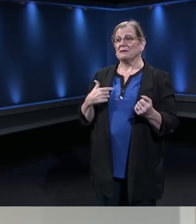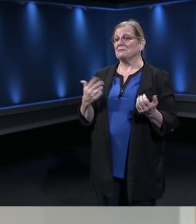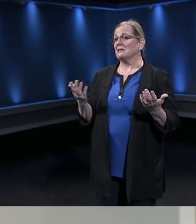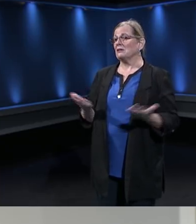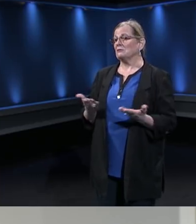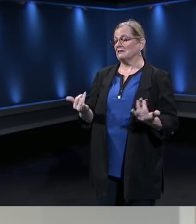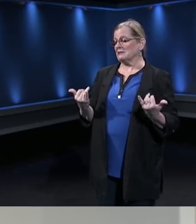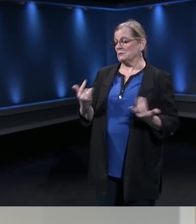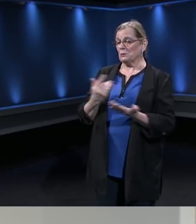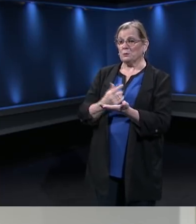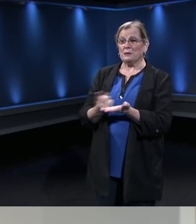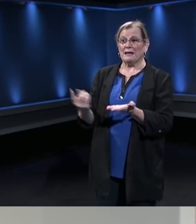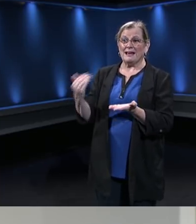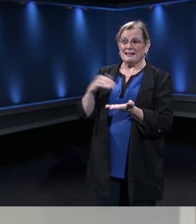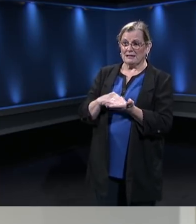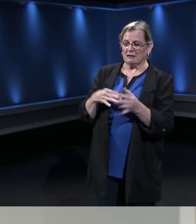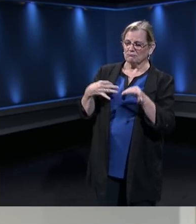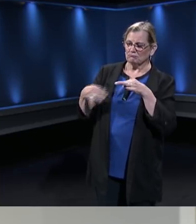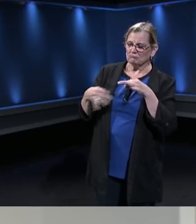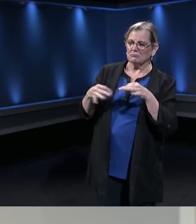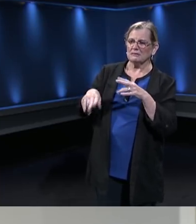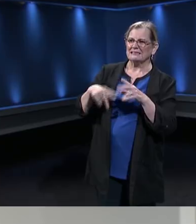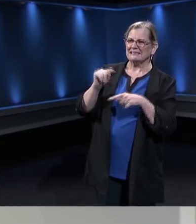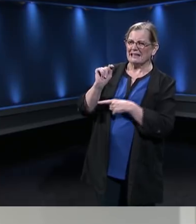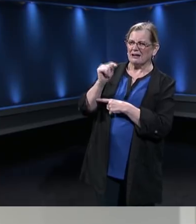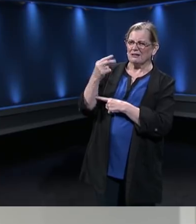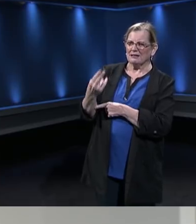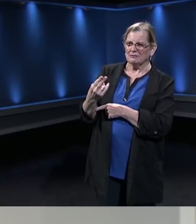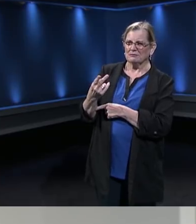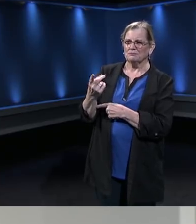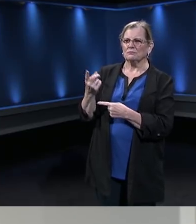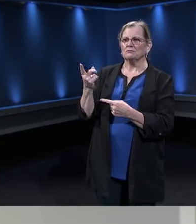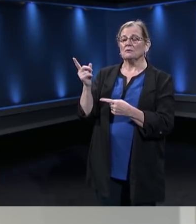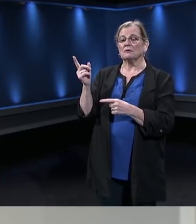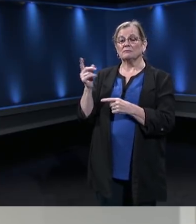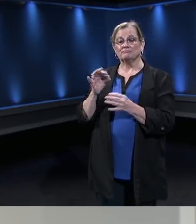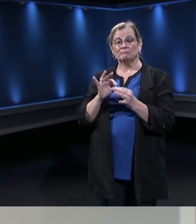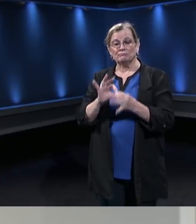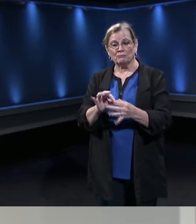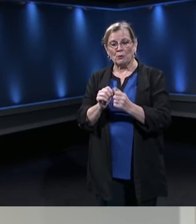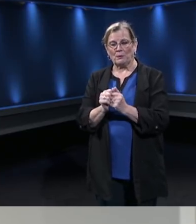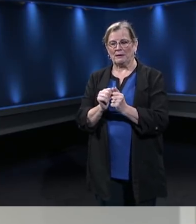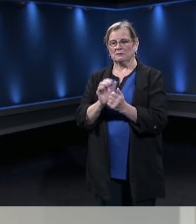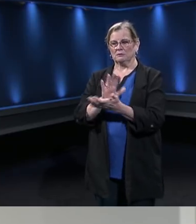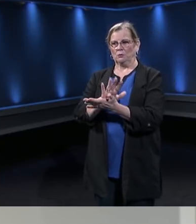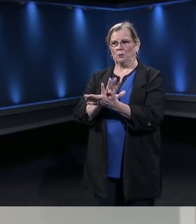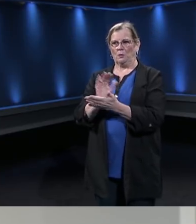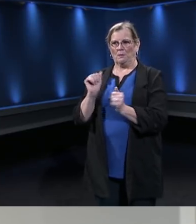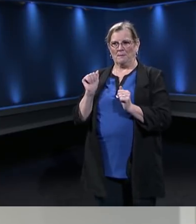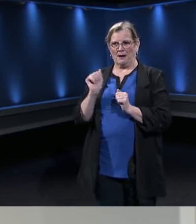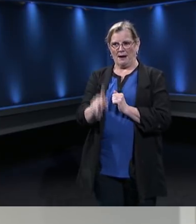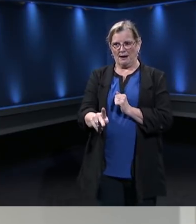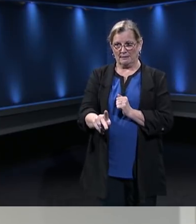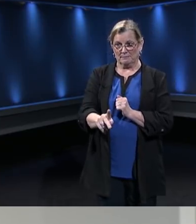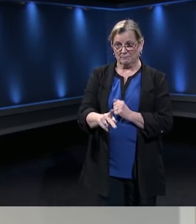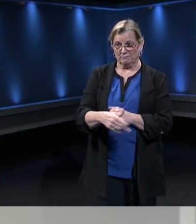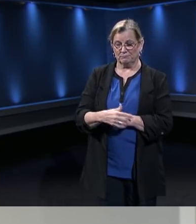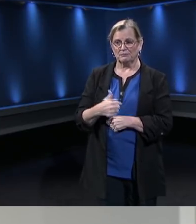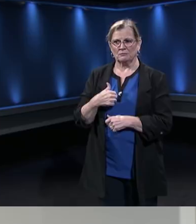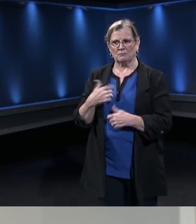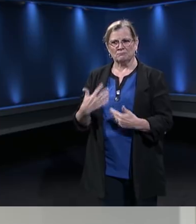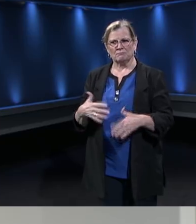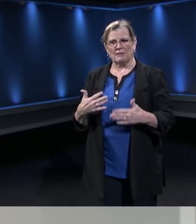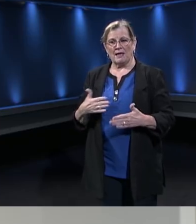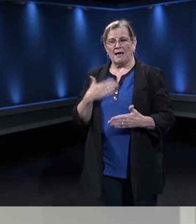hall as we count down return to school. It's wonderful to have you here this evening. We have a few special guests, as we are doing every